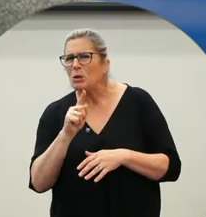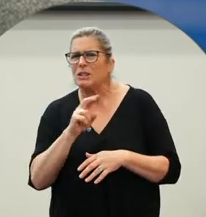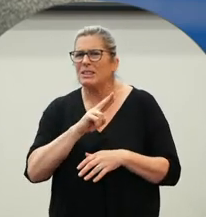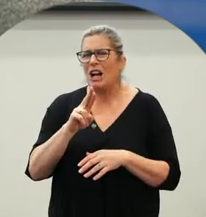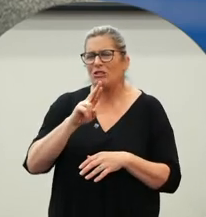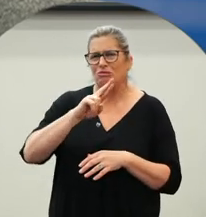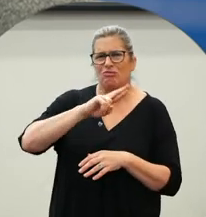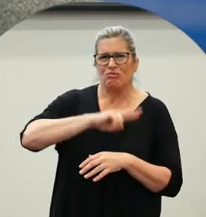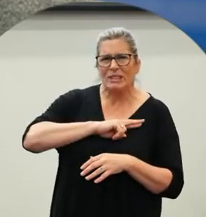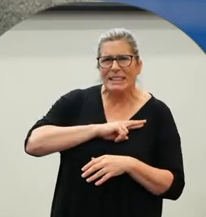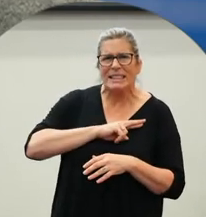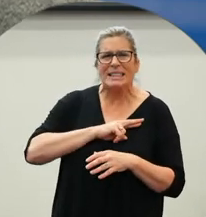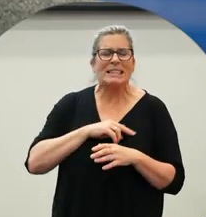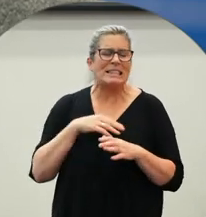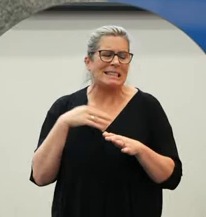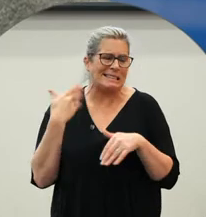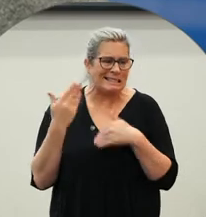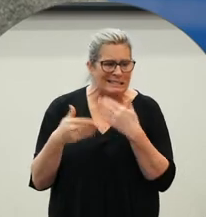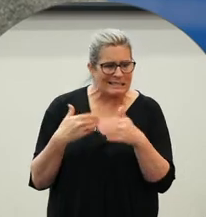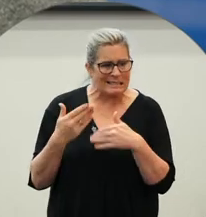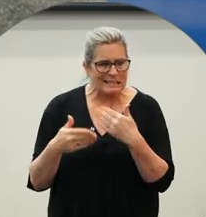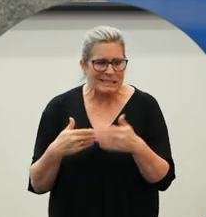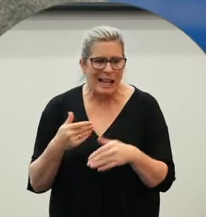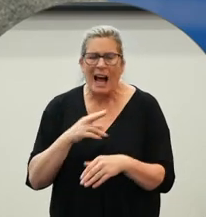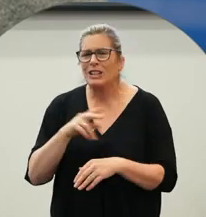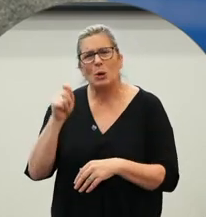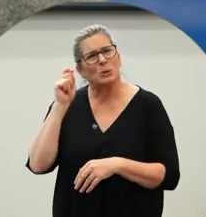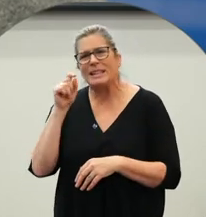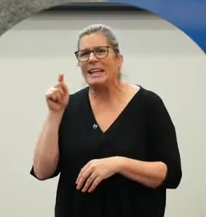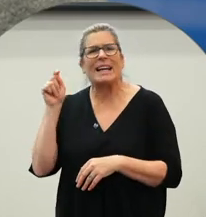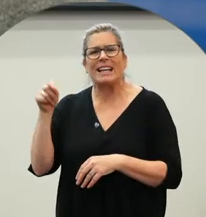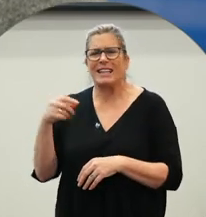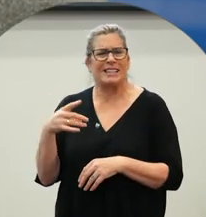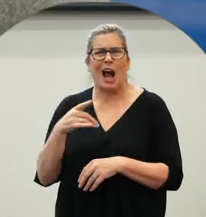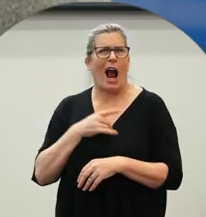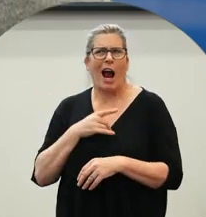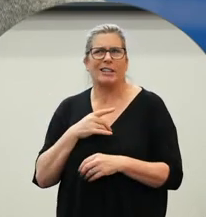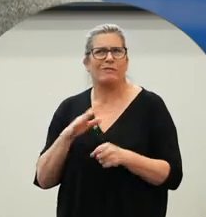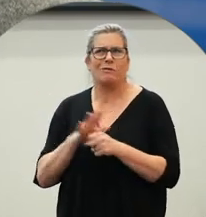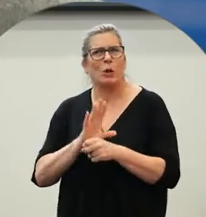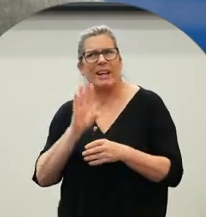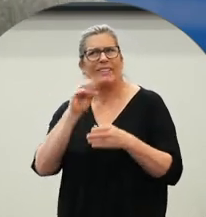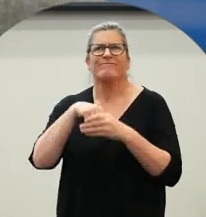of go along with it. I don't feel his heart was in it.